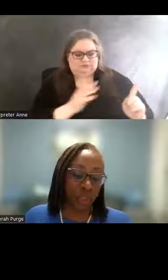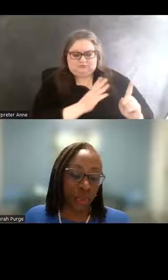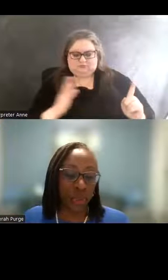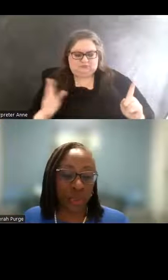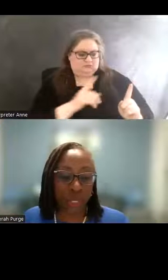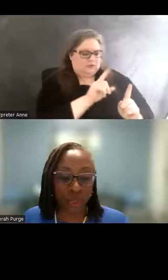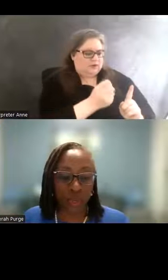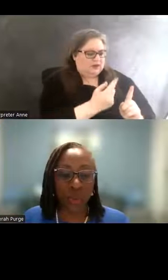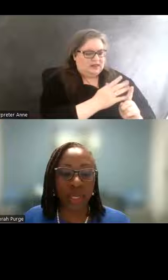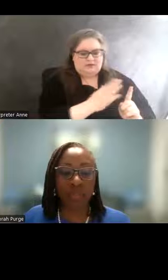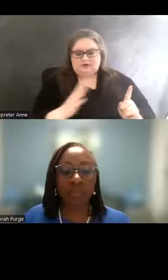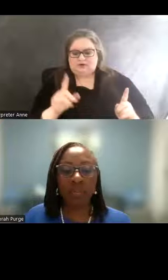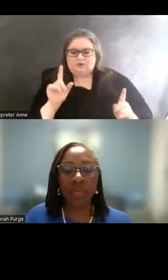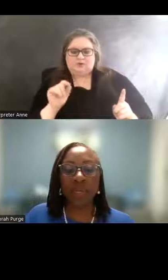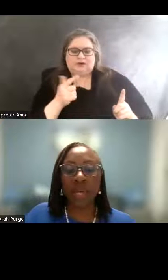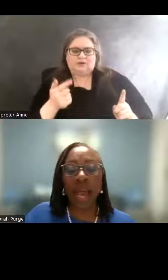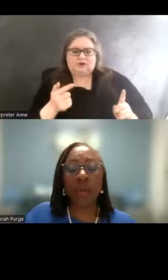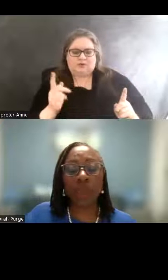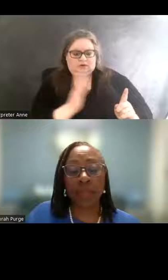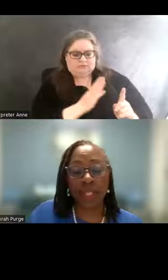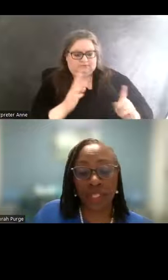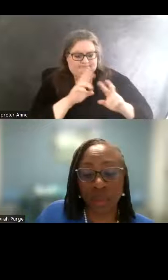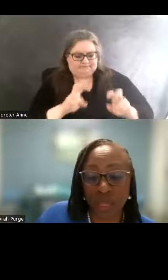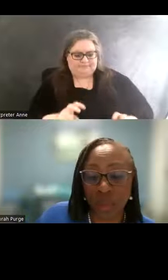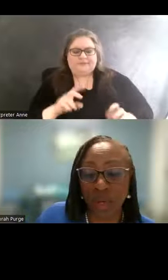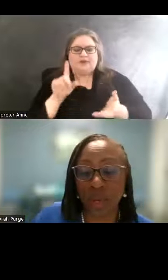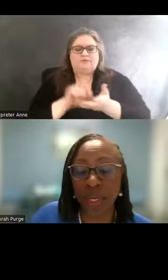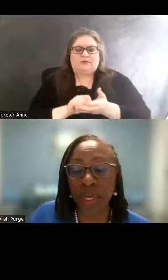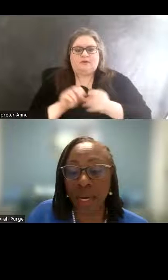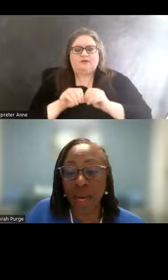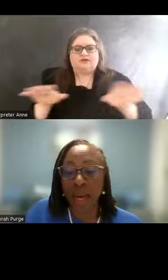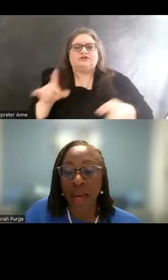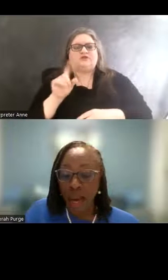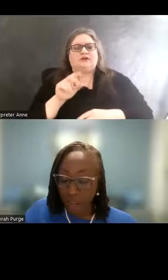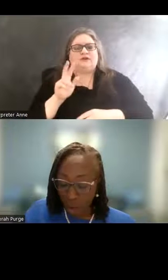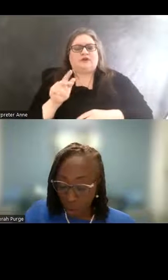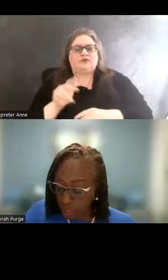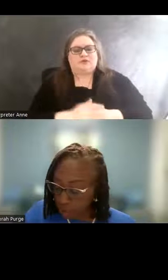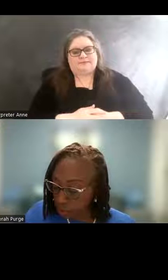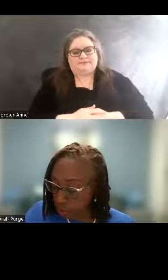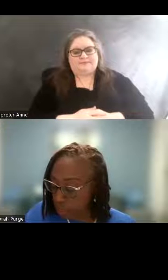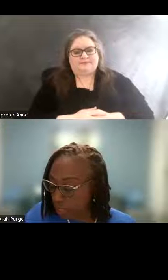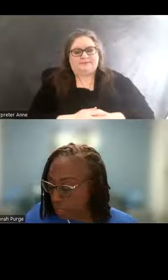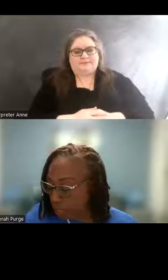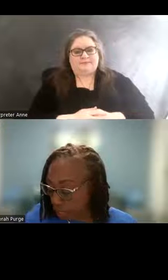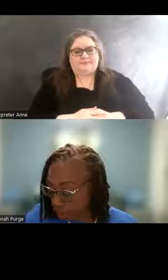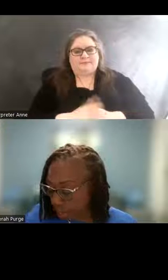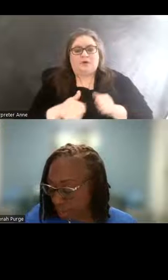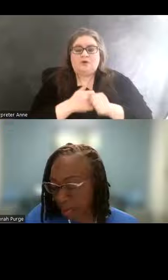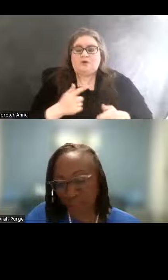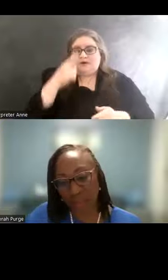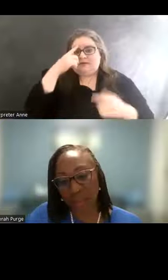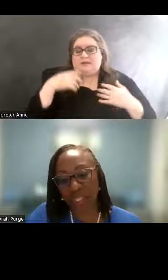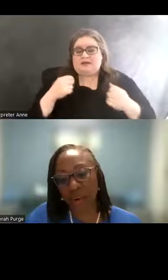2011 to 2021 and was published in 2023. According to Mental Health